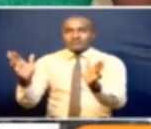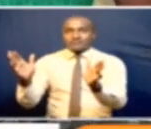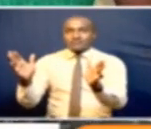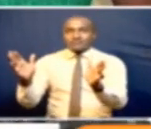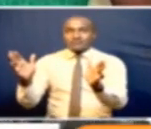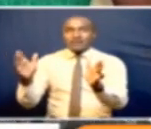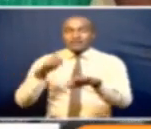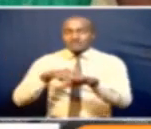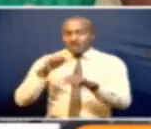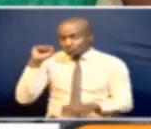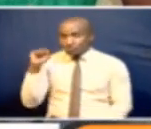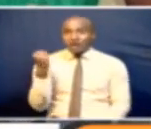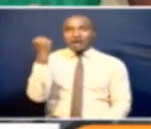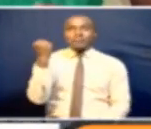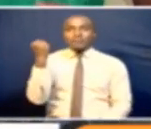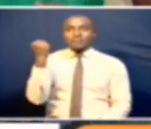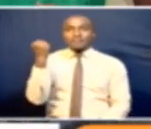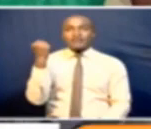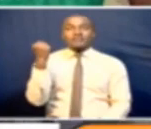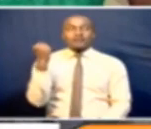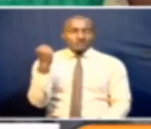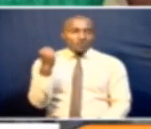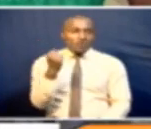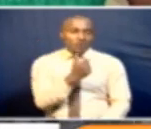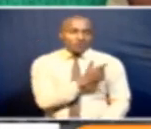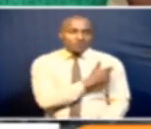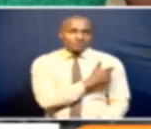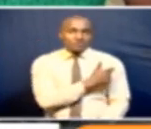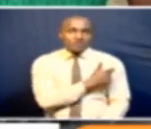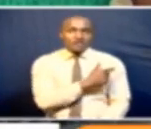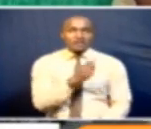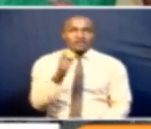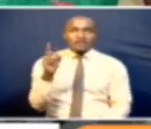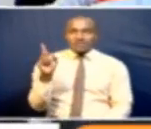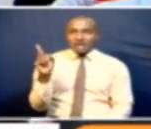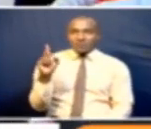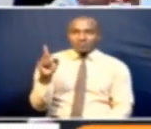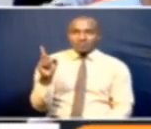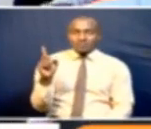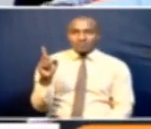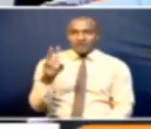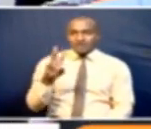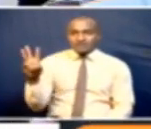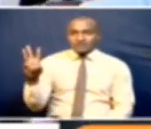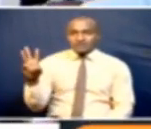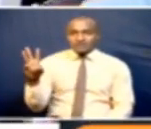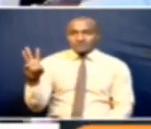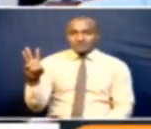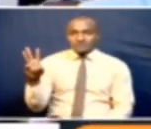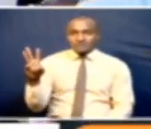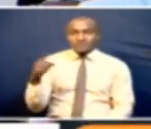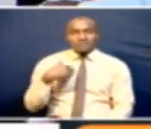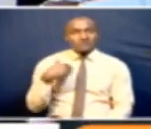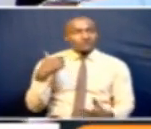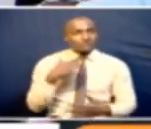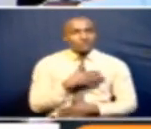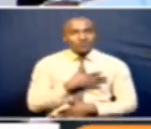gained consciousness, I found myself at Nairobi West Hospital. I got another shocking